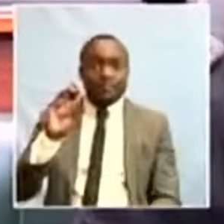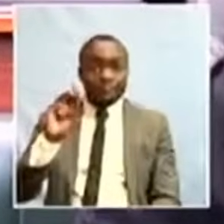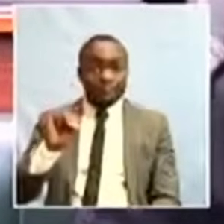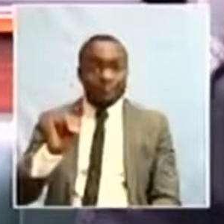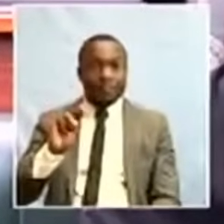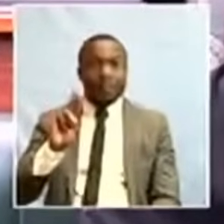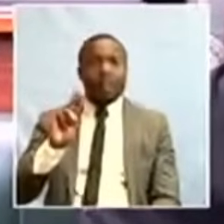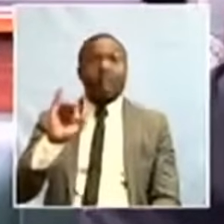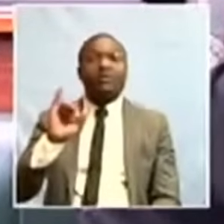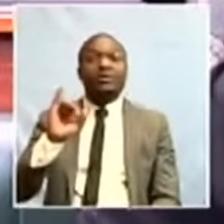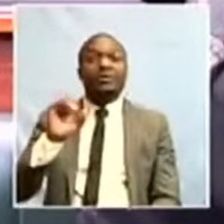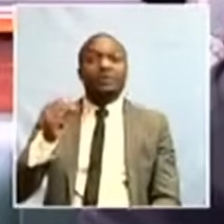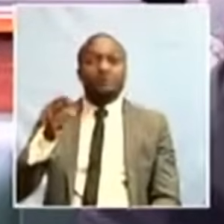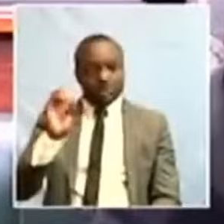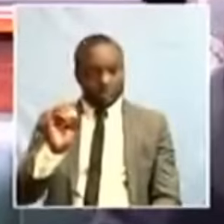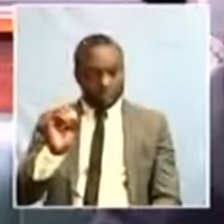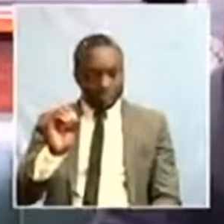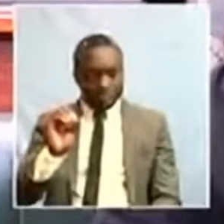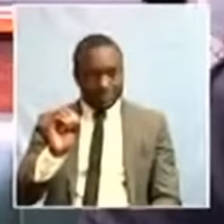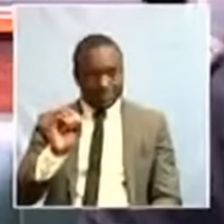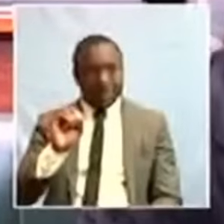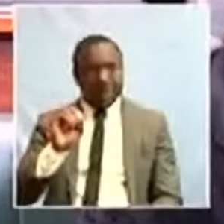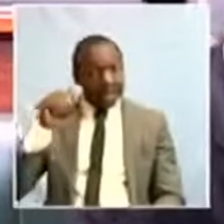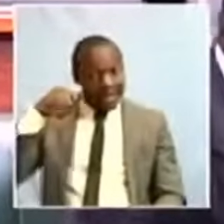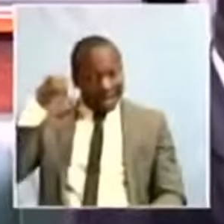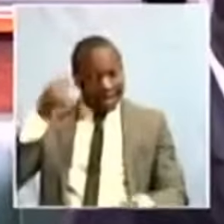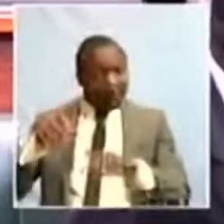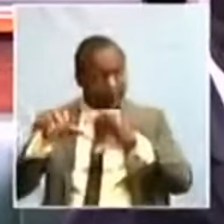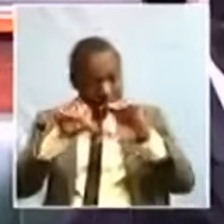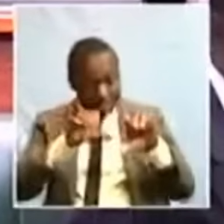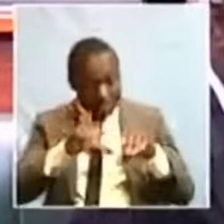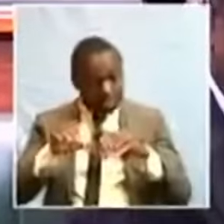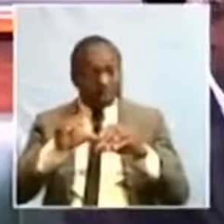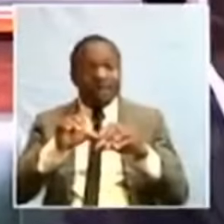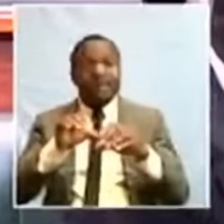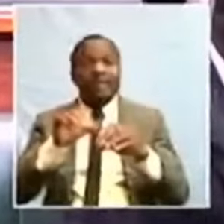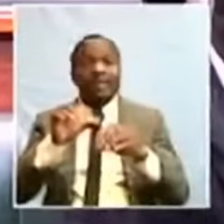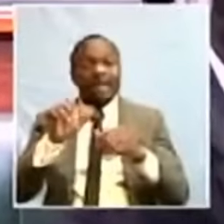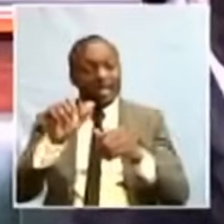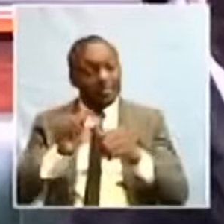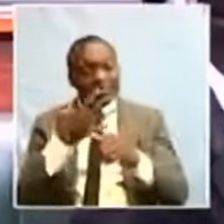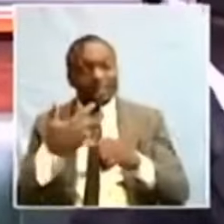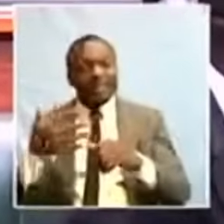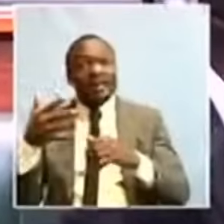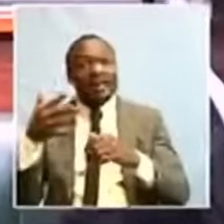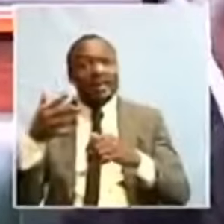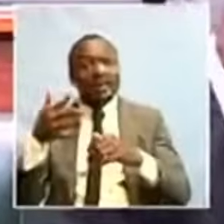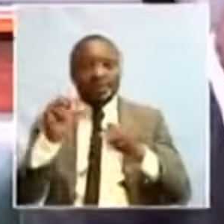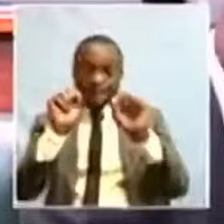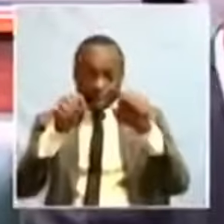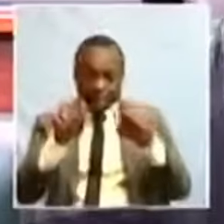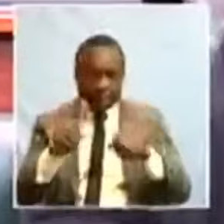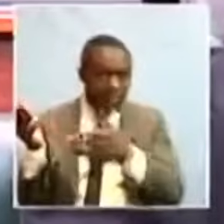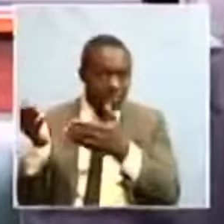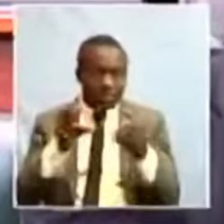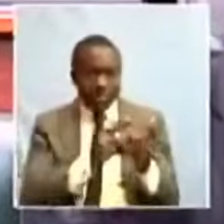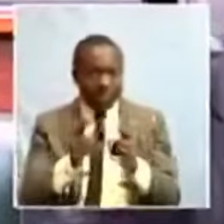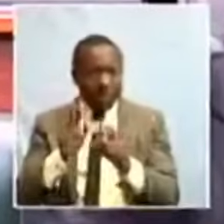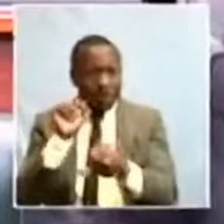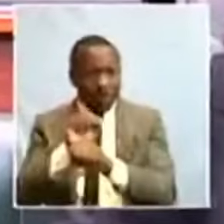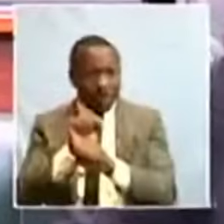everything possible to bring answers to this situation, working between the Minister of